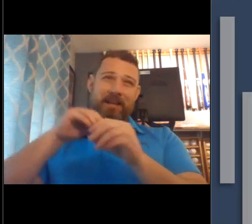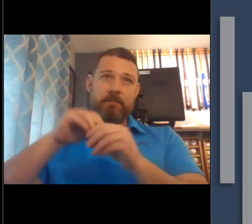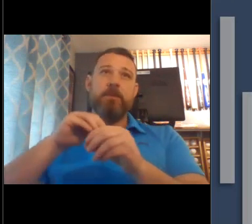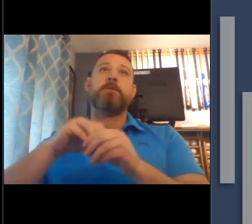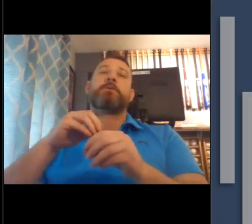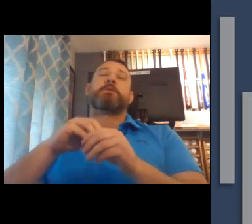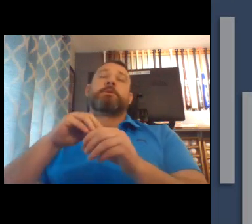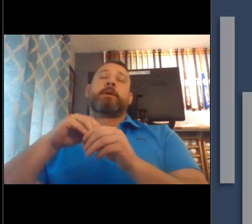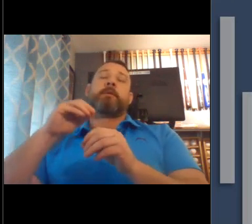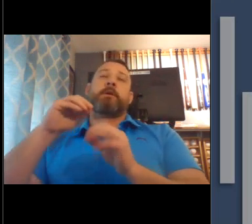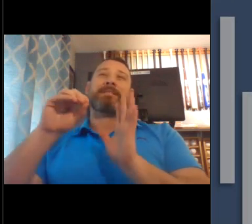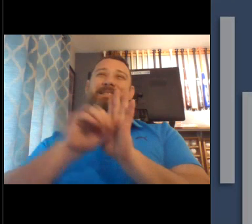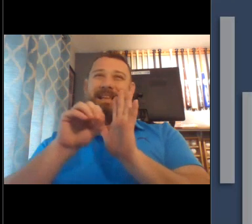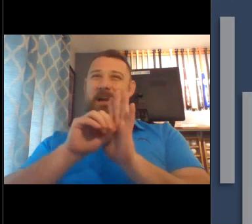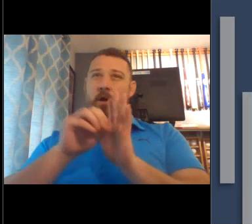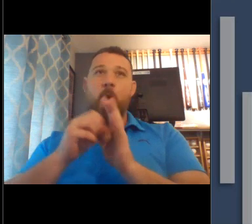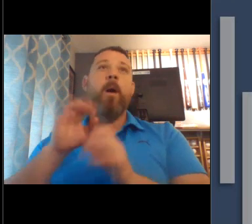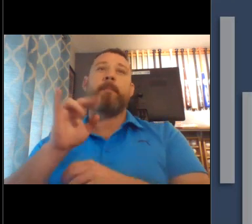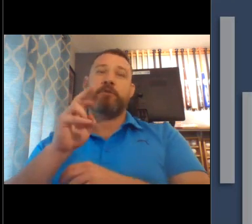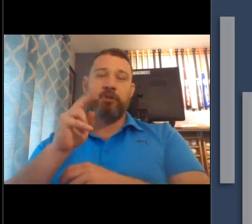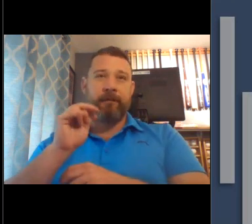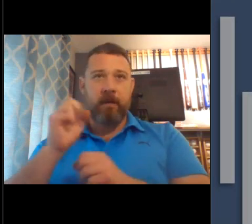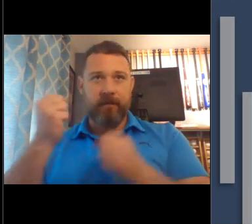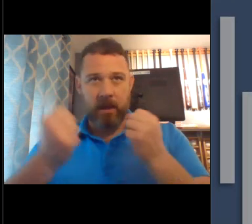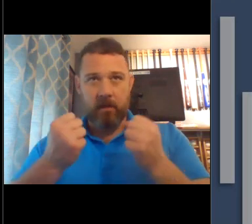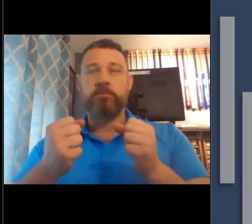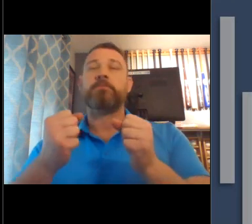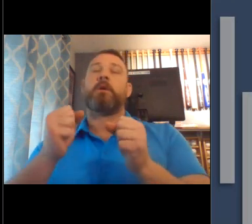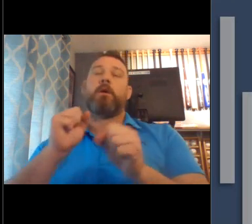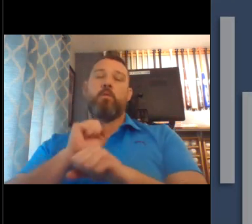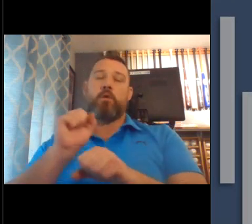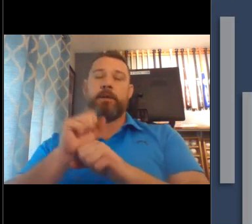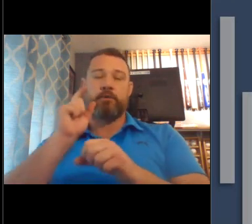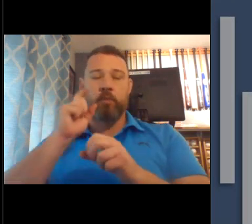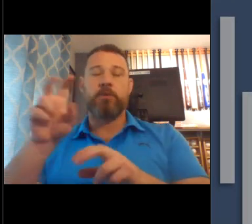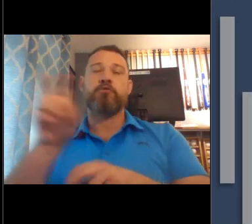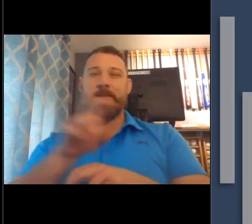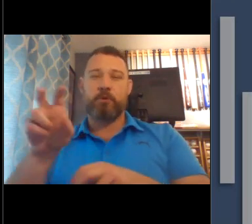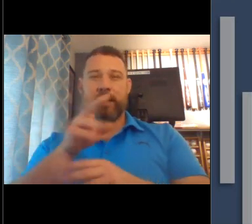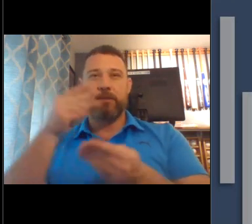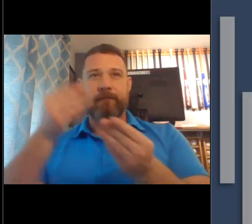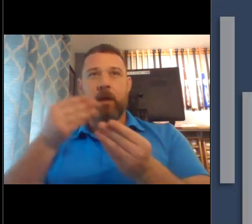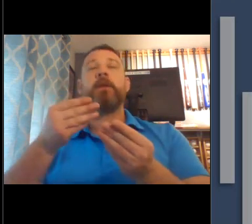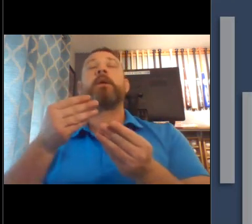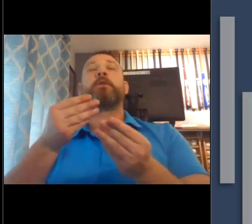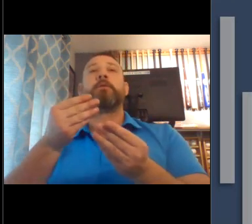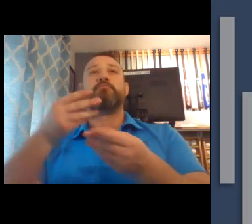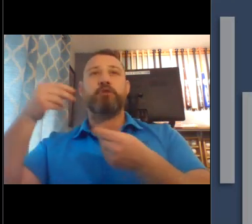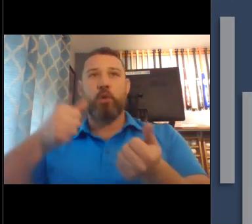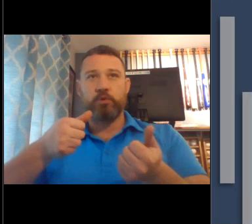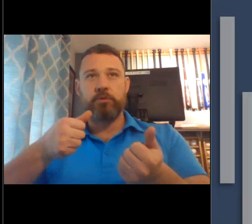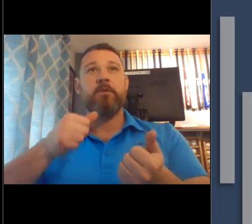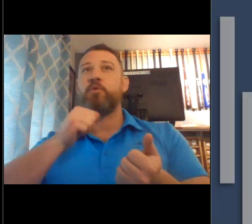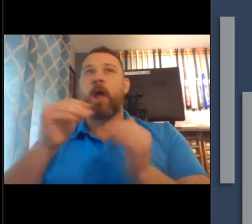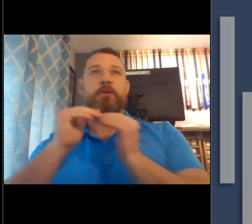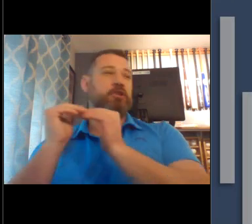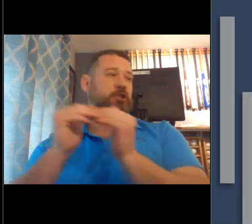vehicles while continuing to work towards sustainable transportation funding solutions that do not share the volatility of the gas